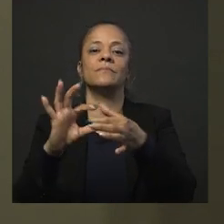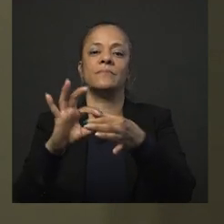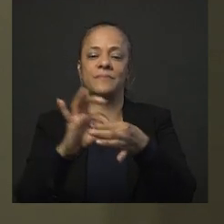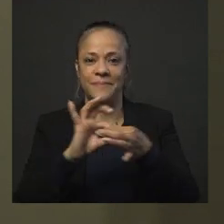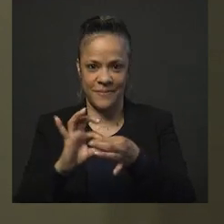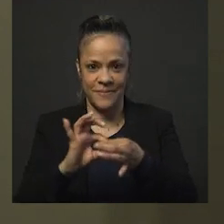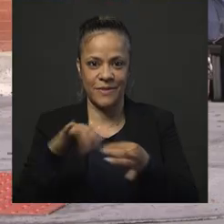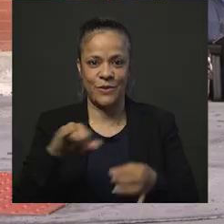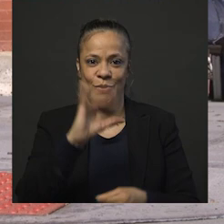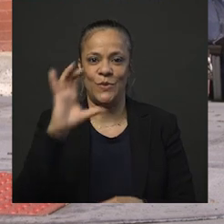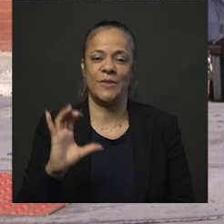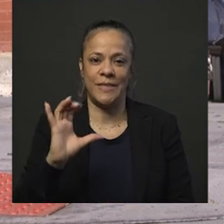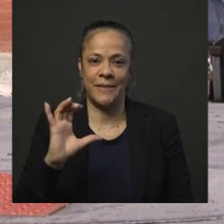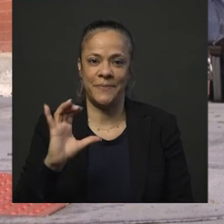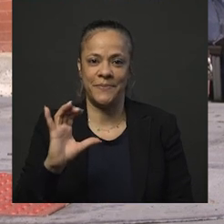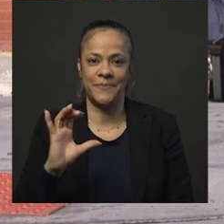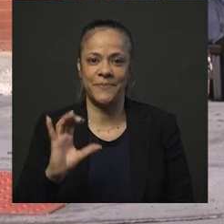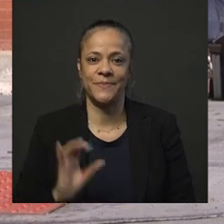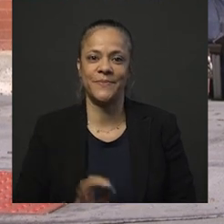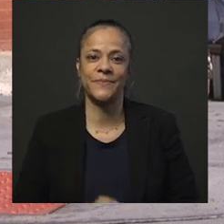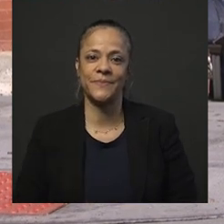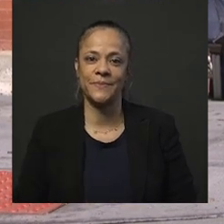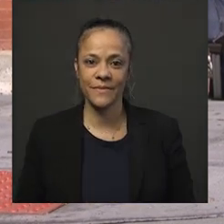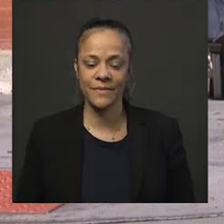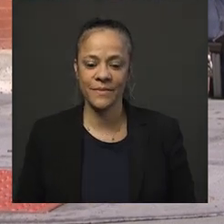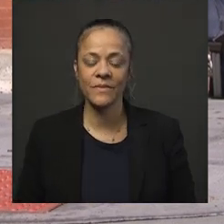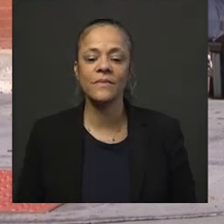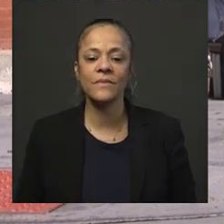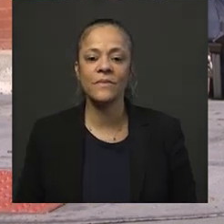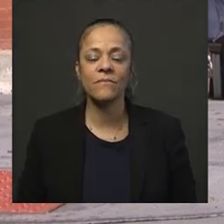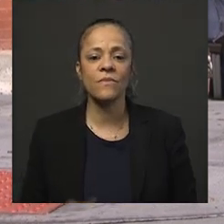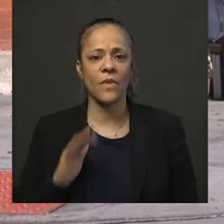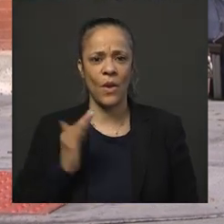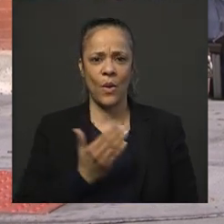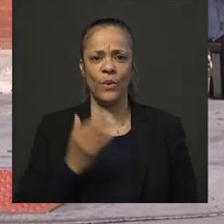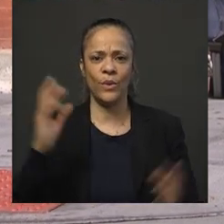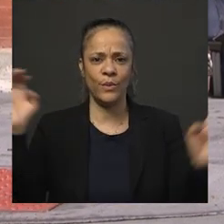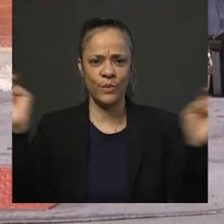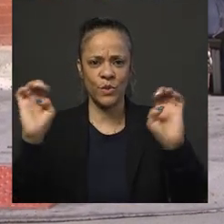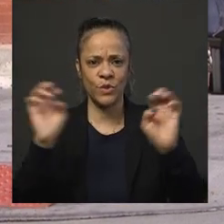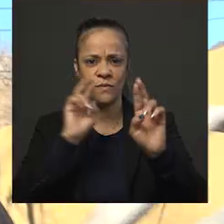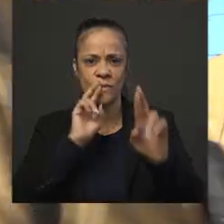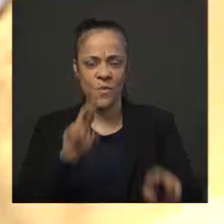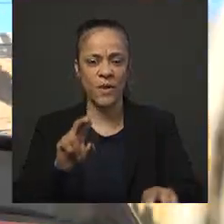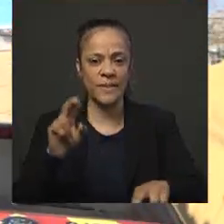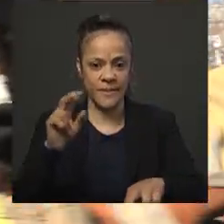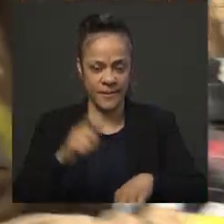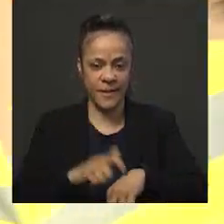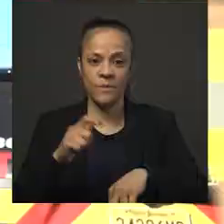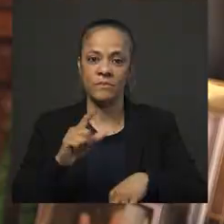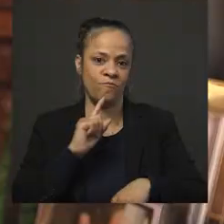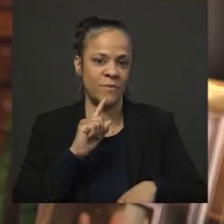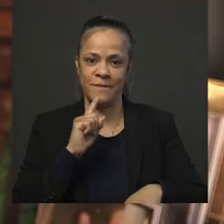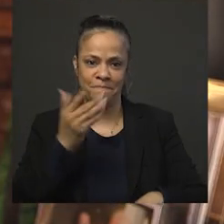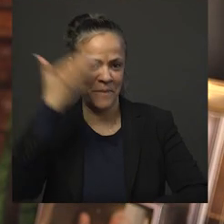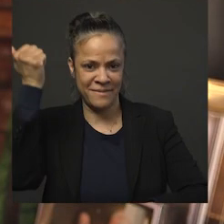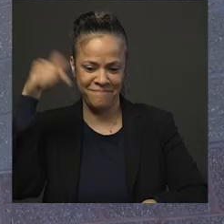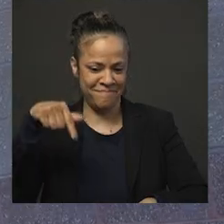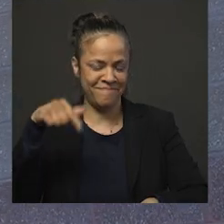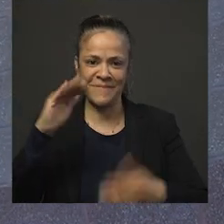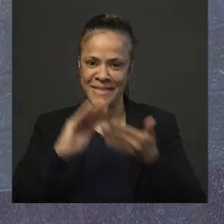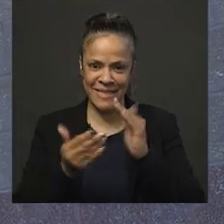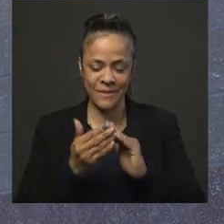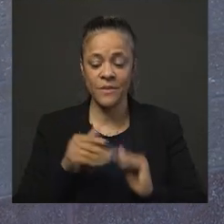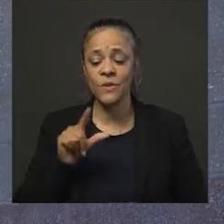in Jersey City. Our emergency response times are amongst the best in the state. In 2021, our fire department responded to